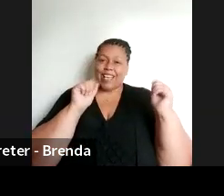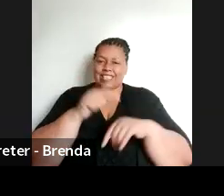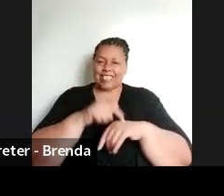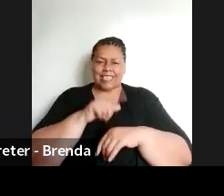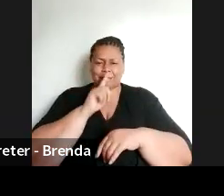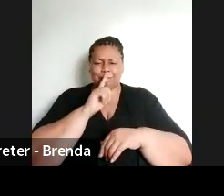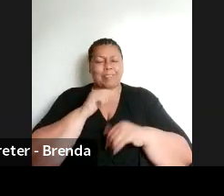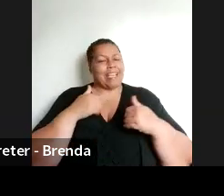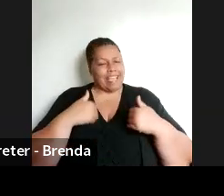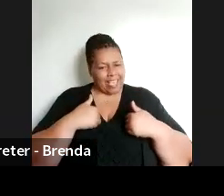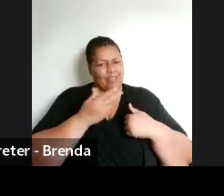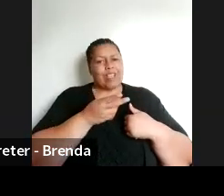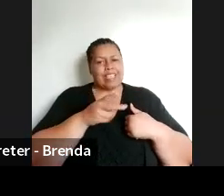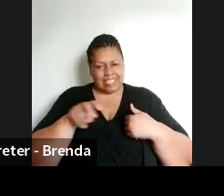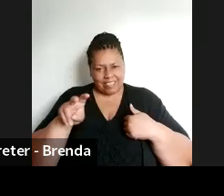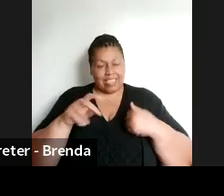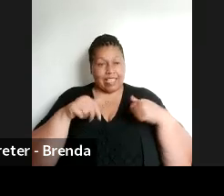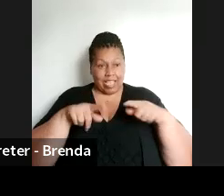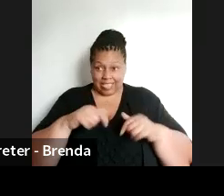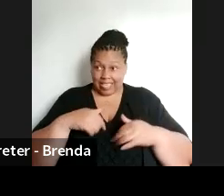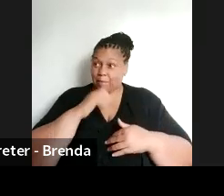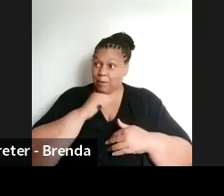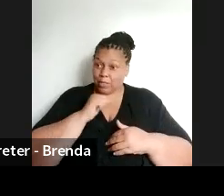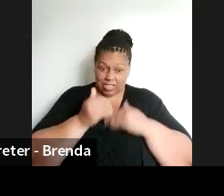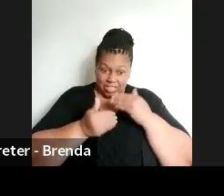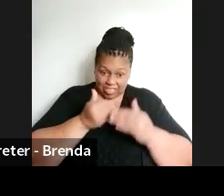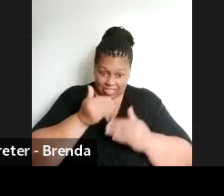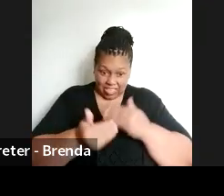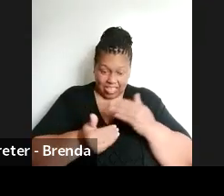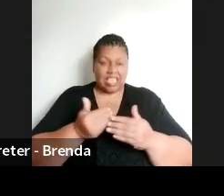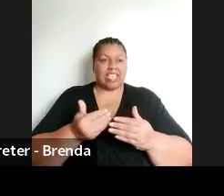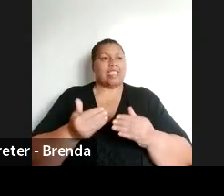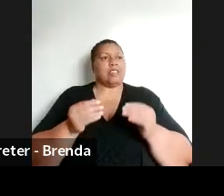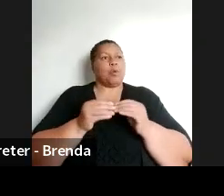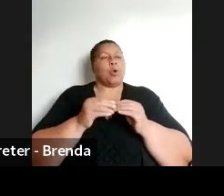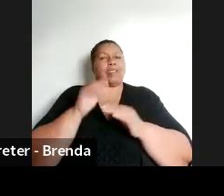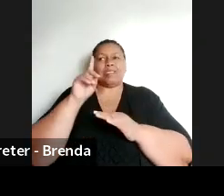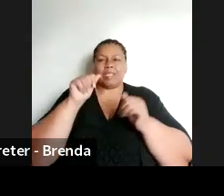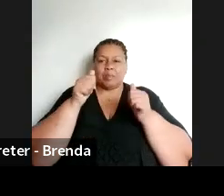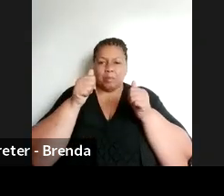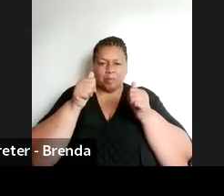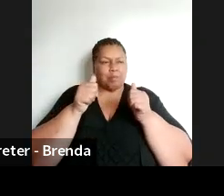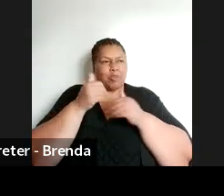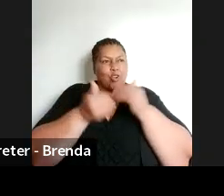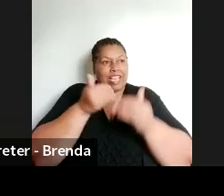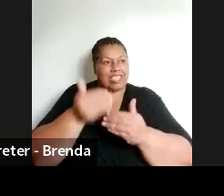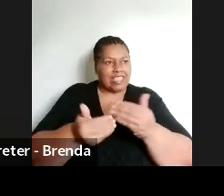I'm aging, there's disability progression that's occurring that we all have to start talking about, but not